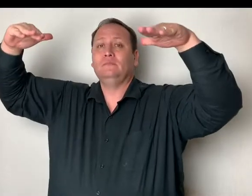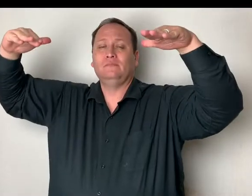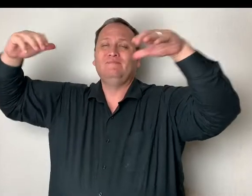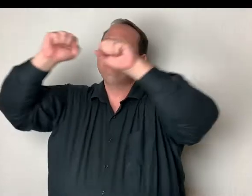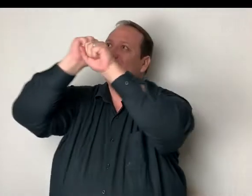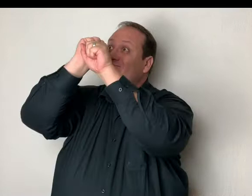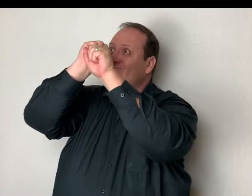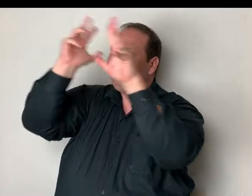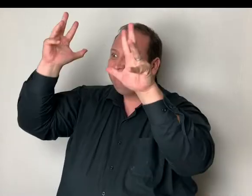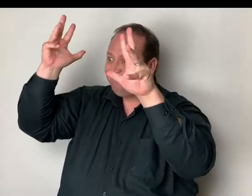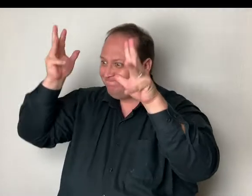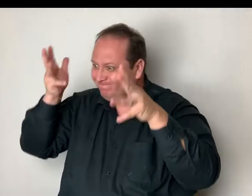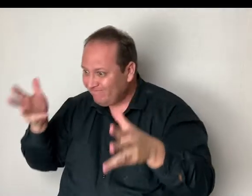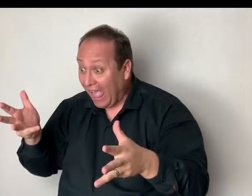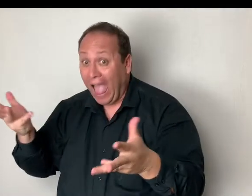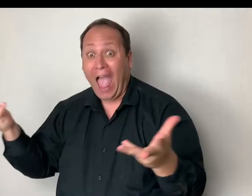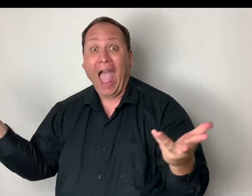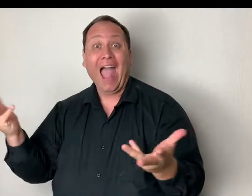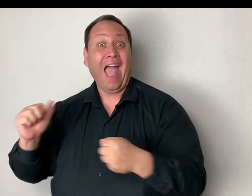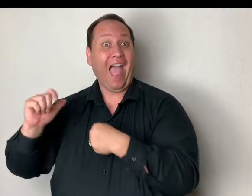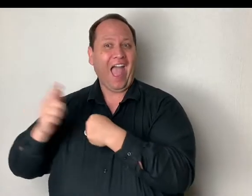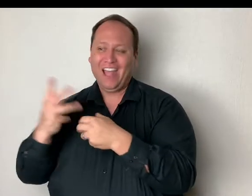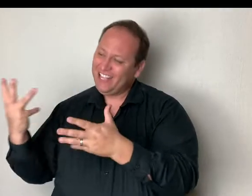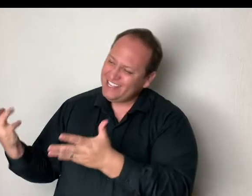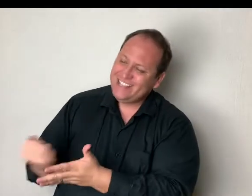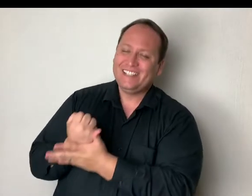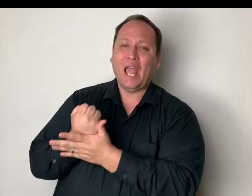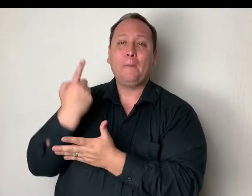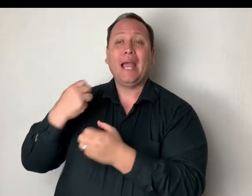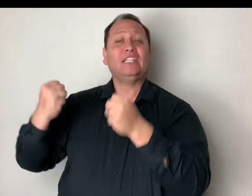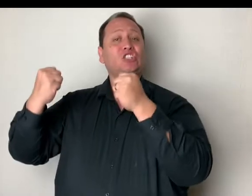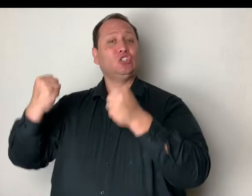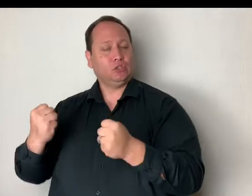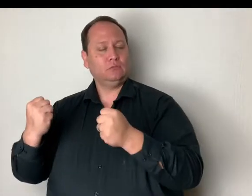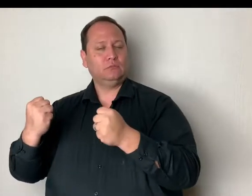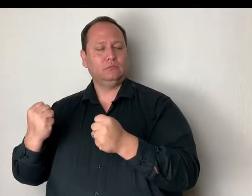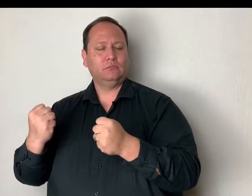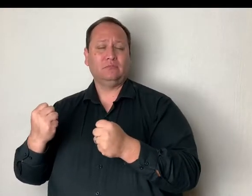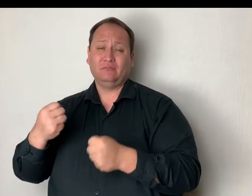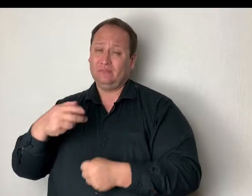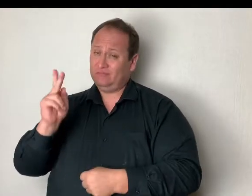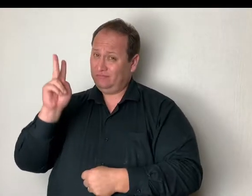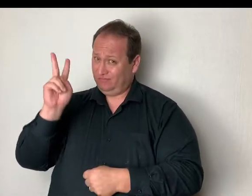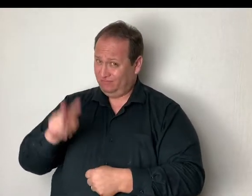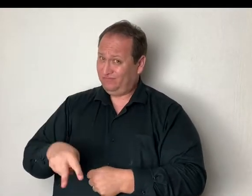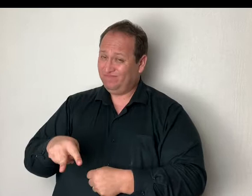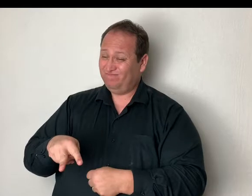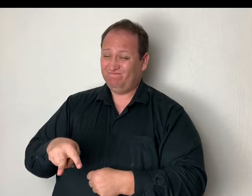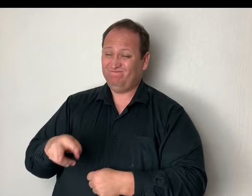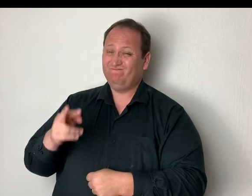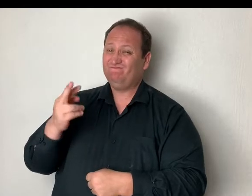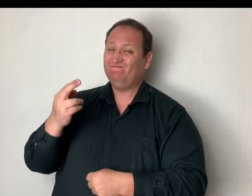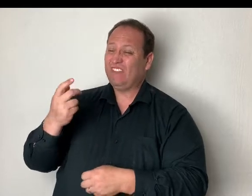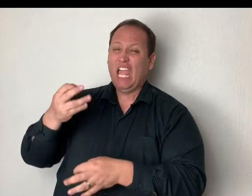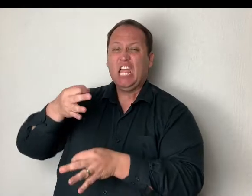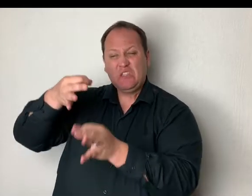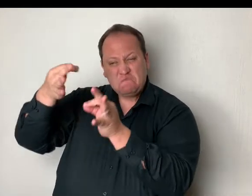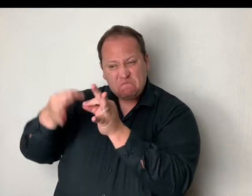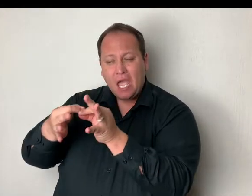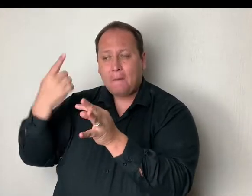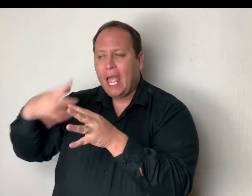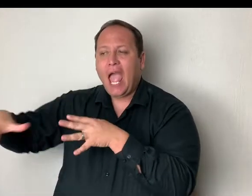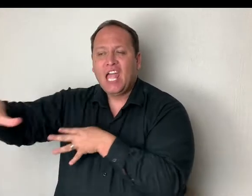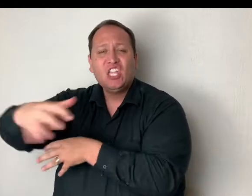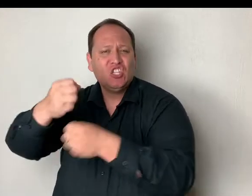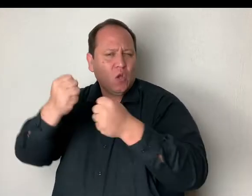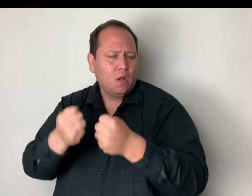something, that will achieve security, when in fact that is not the right strategy for achieving security. We are